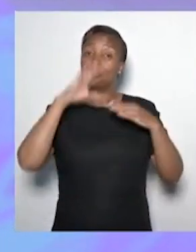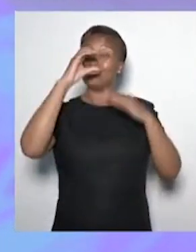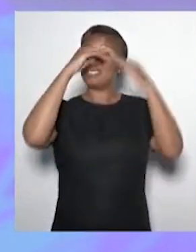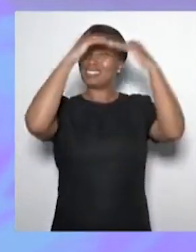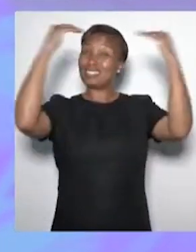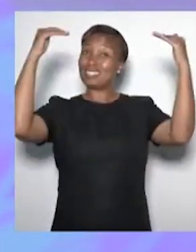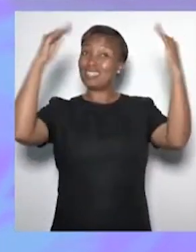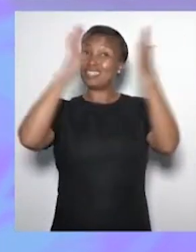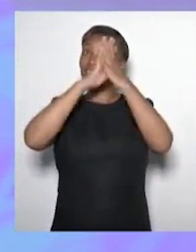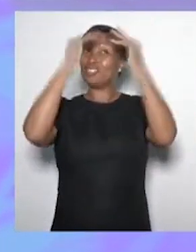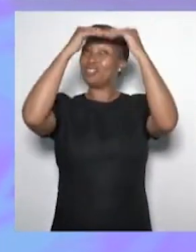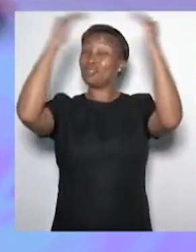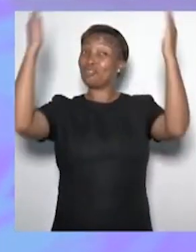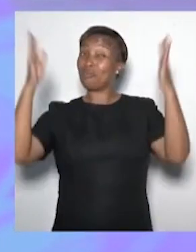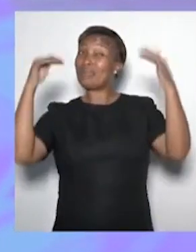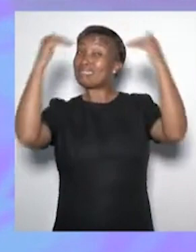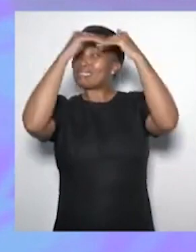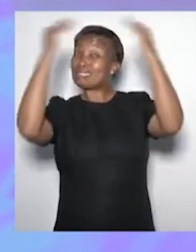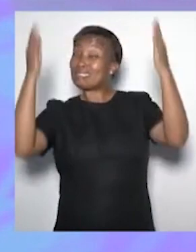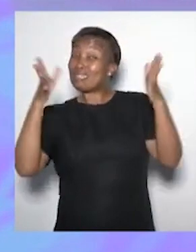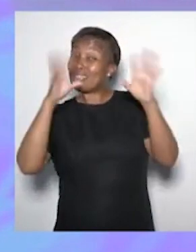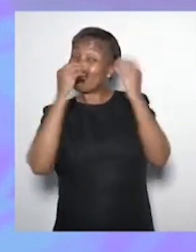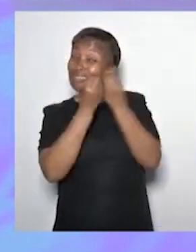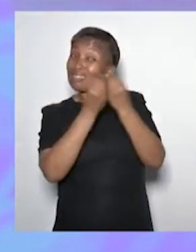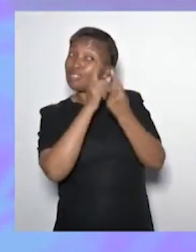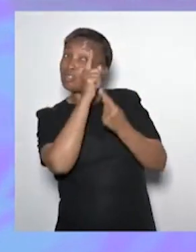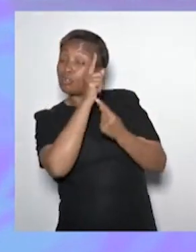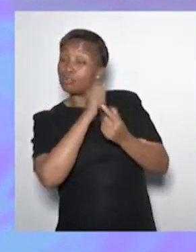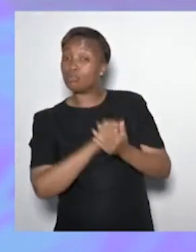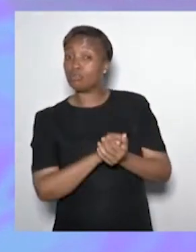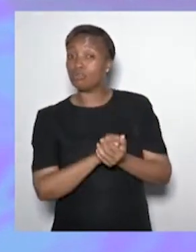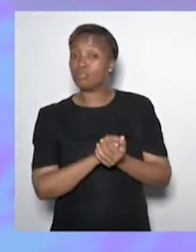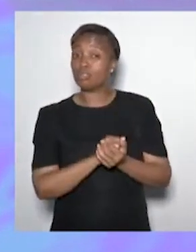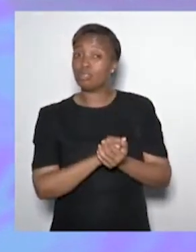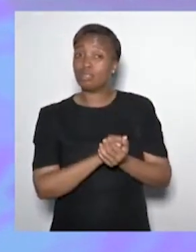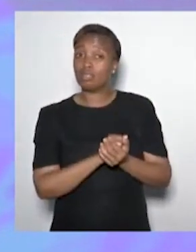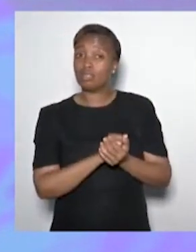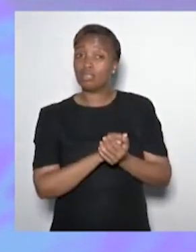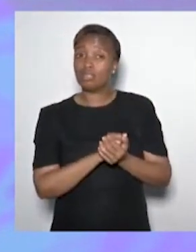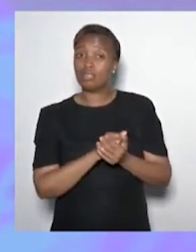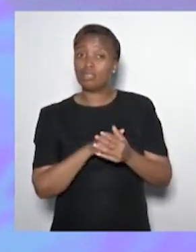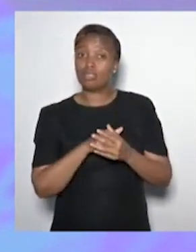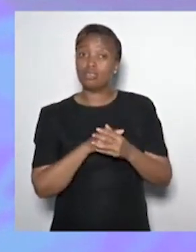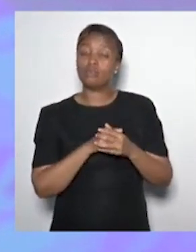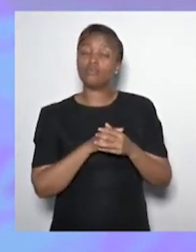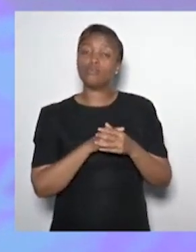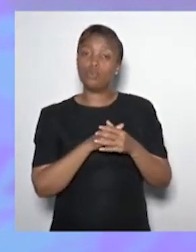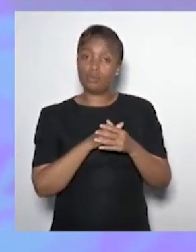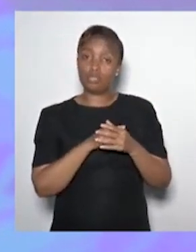But the ceiling lit, not the roof lit. The finger that the mangaba.